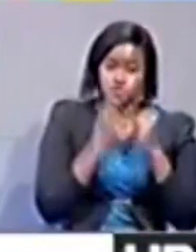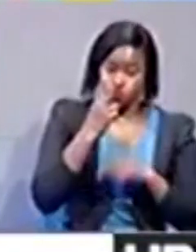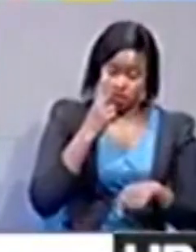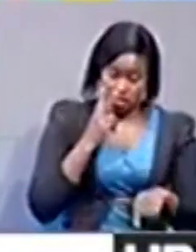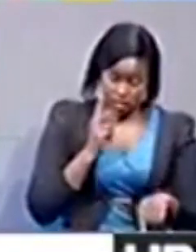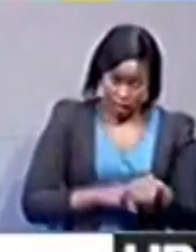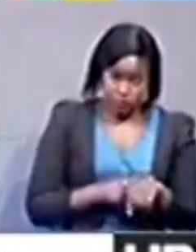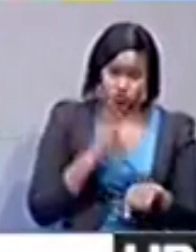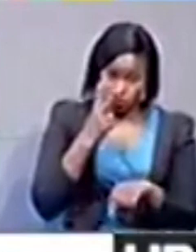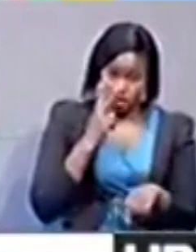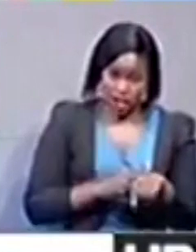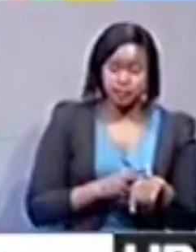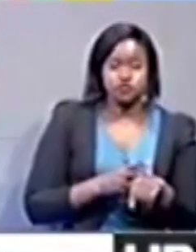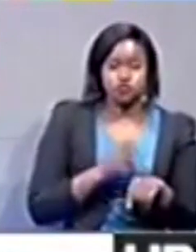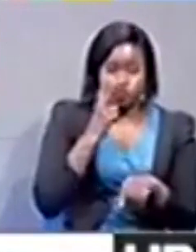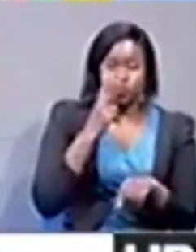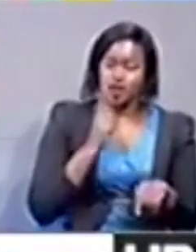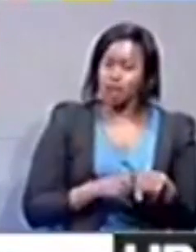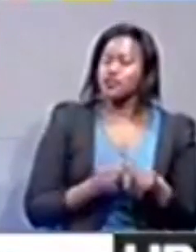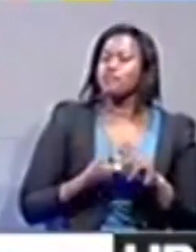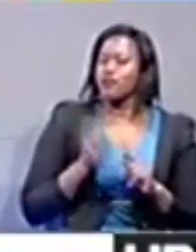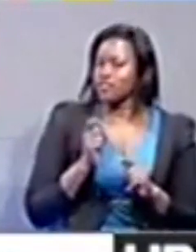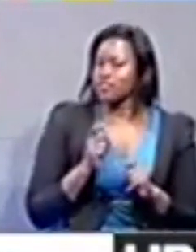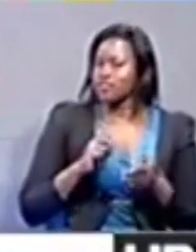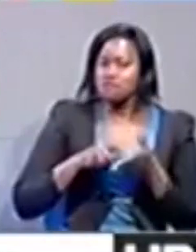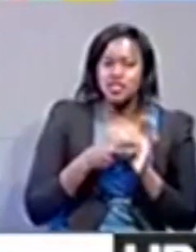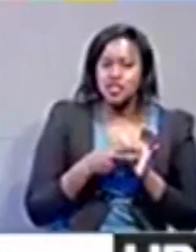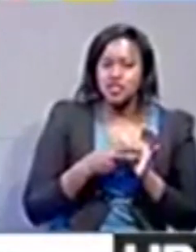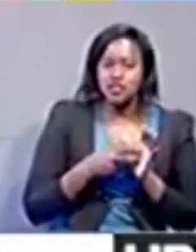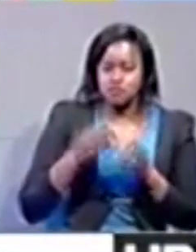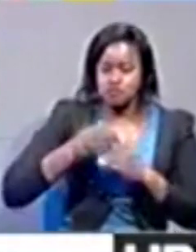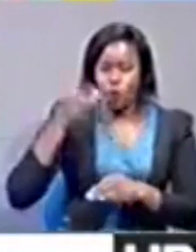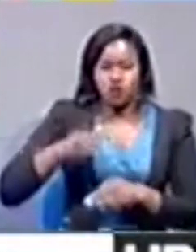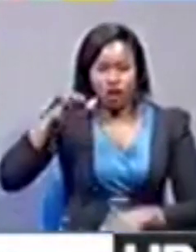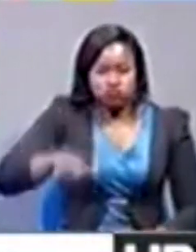2 times a month so that they do not have to stop at the border.